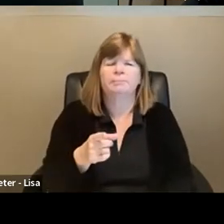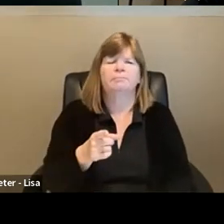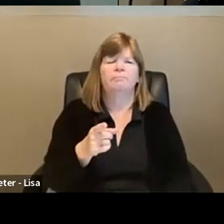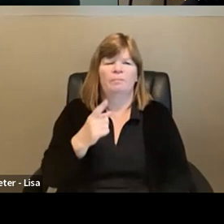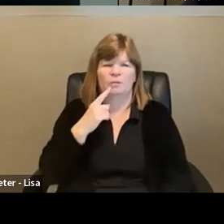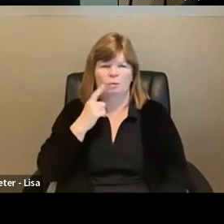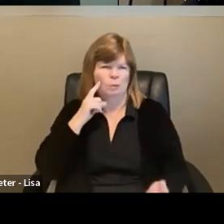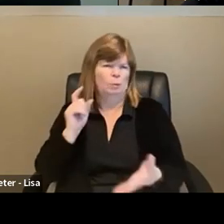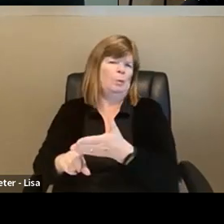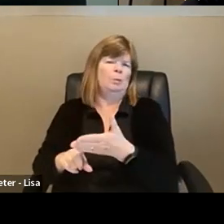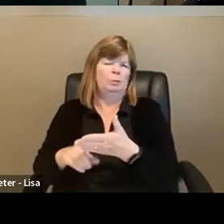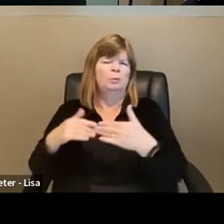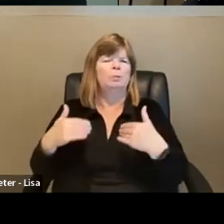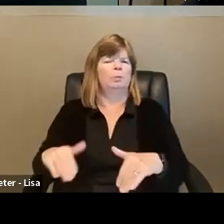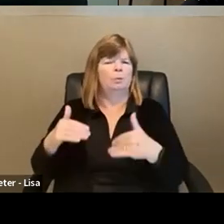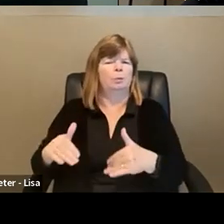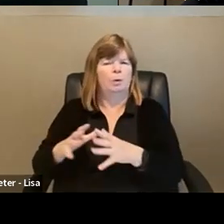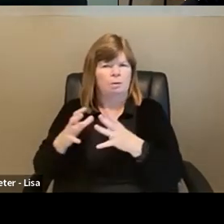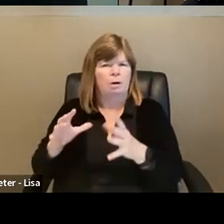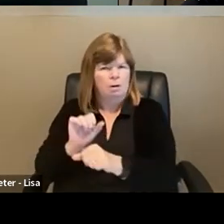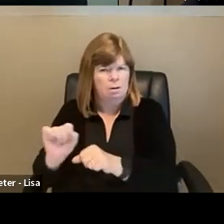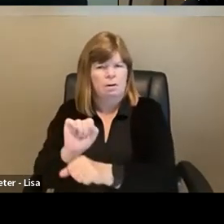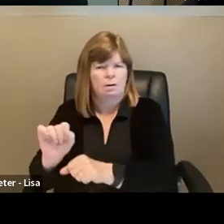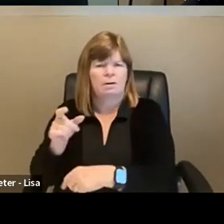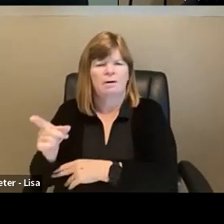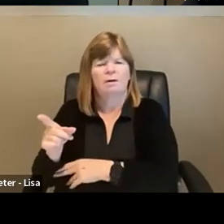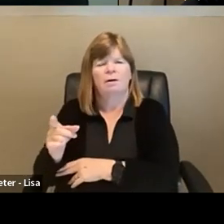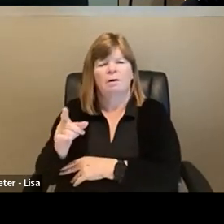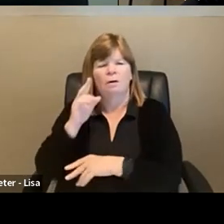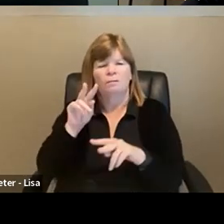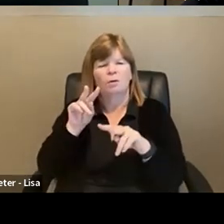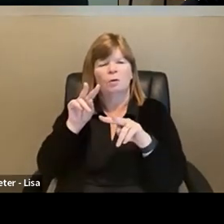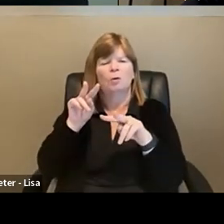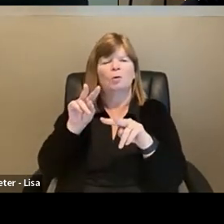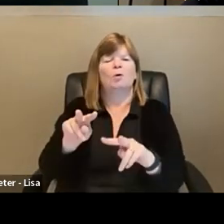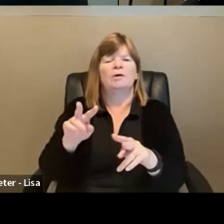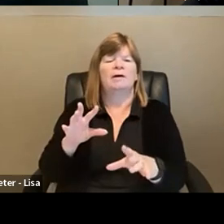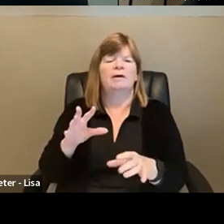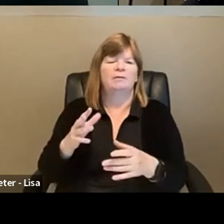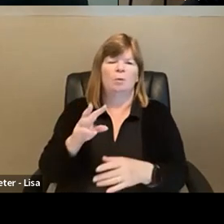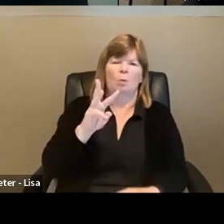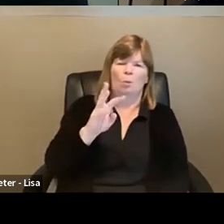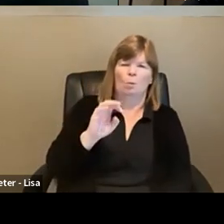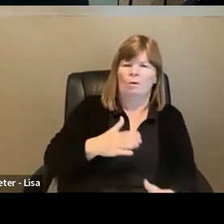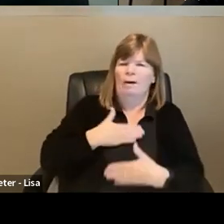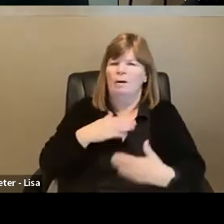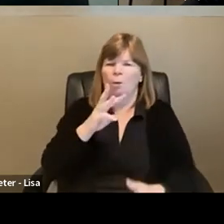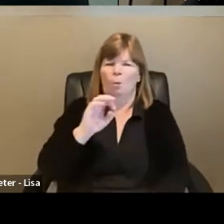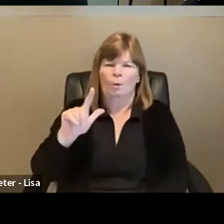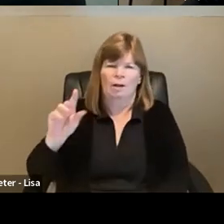a really concerted effort is when we look at joy and wellness, right? What are